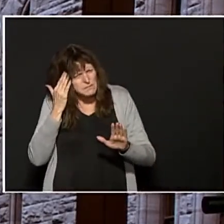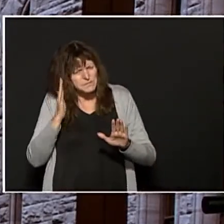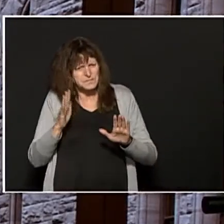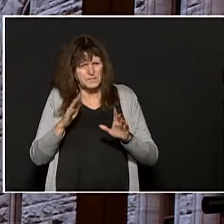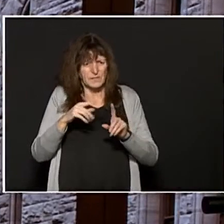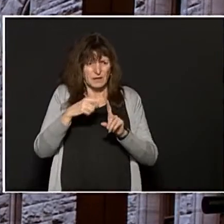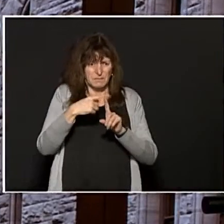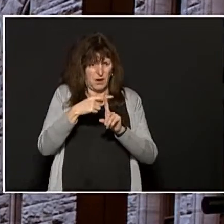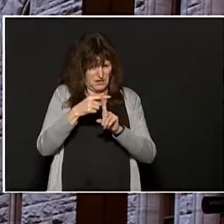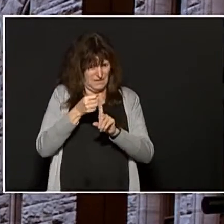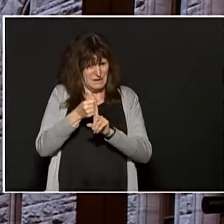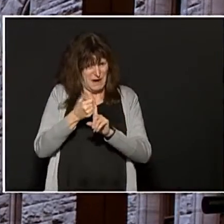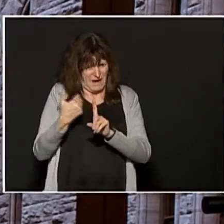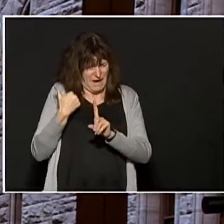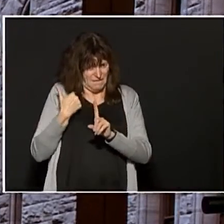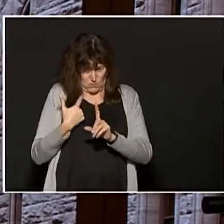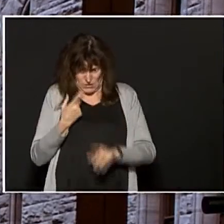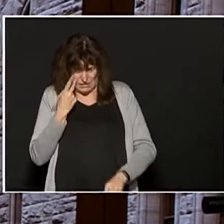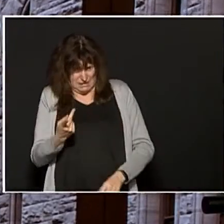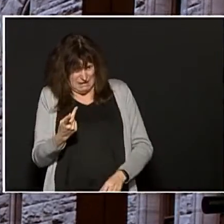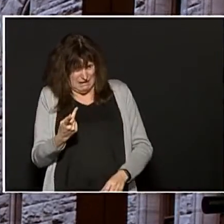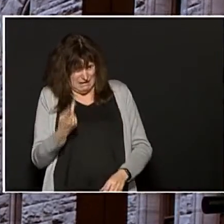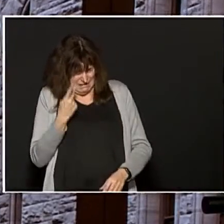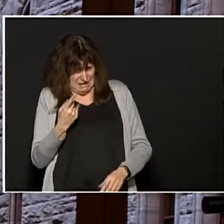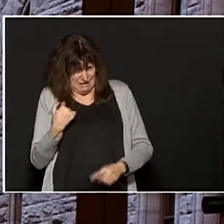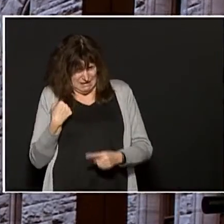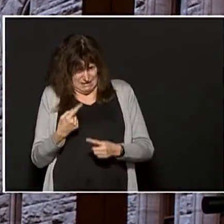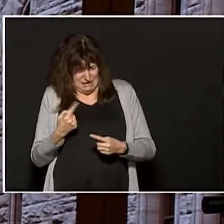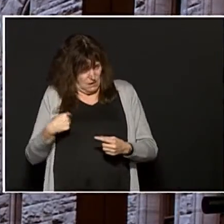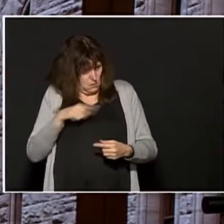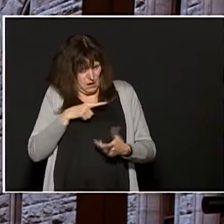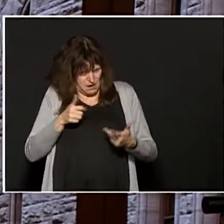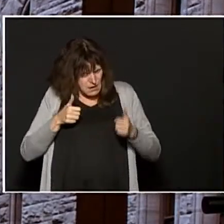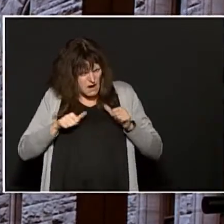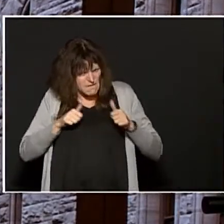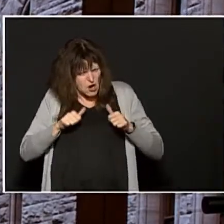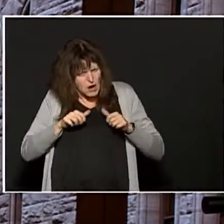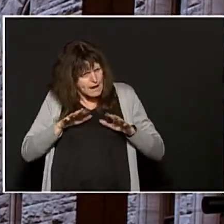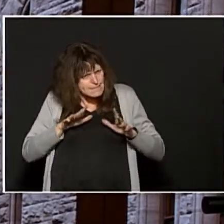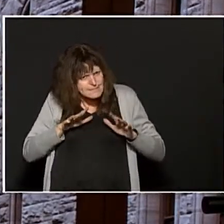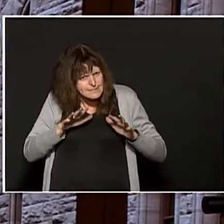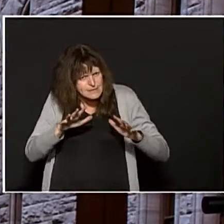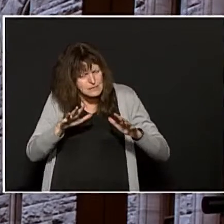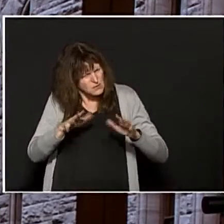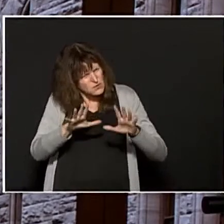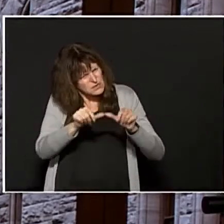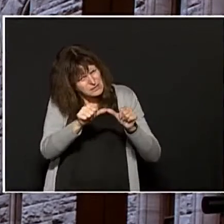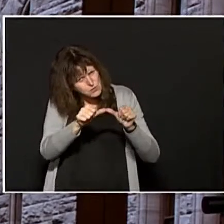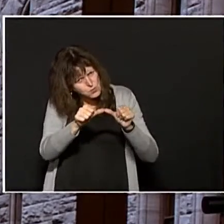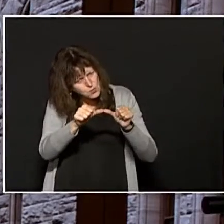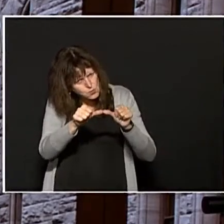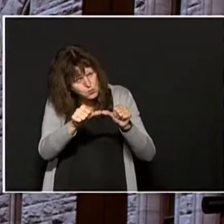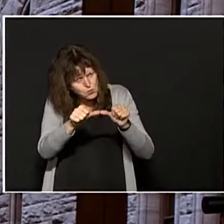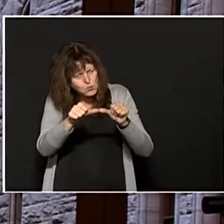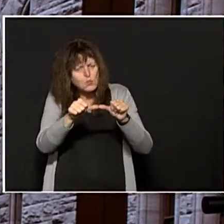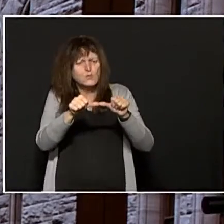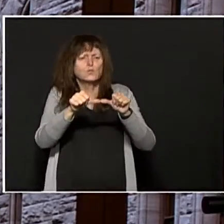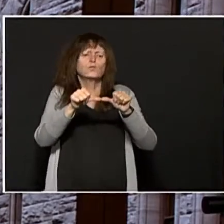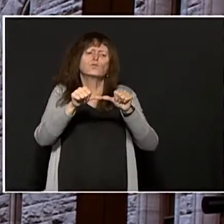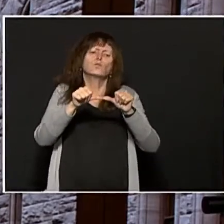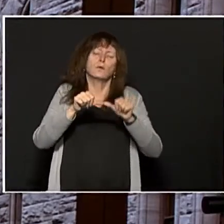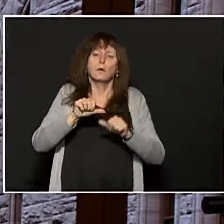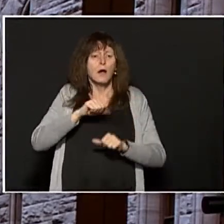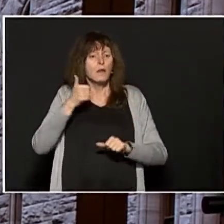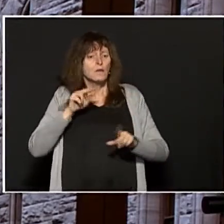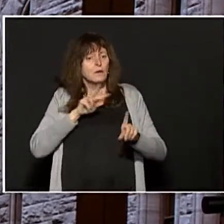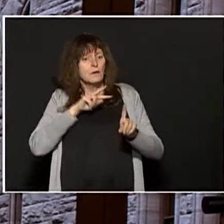be strident on our efforts to keep at this for the next number of weeks if we hope to get that. Because the other thing on the other side is the